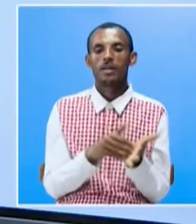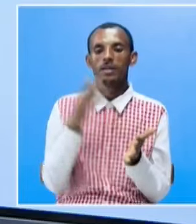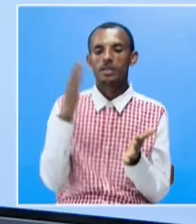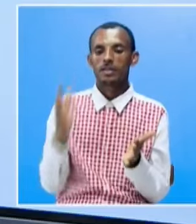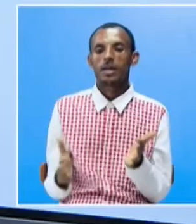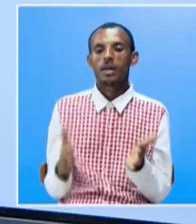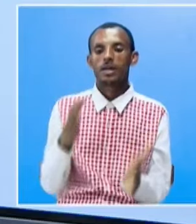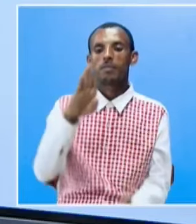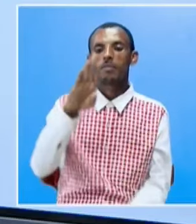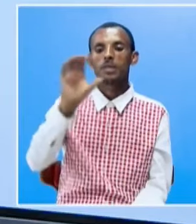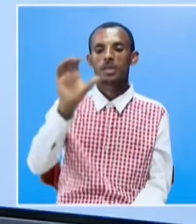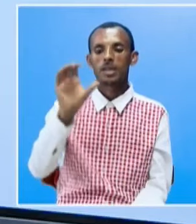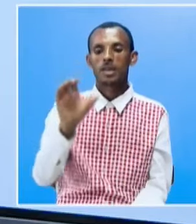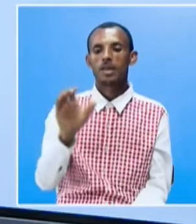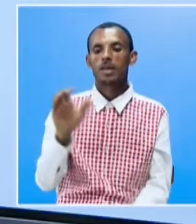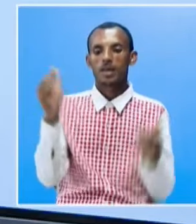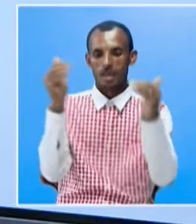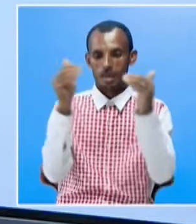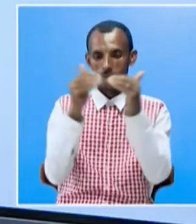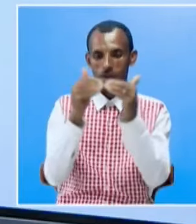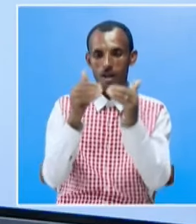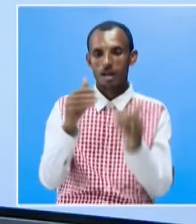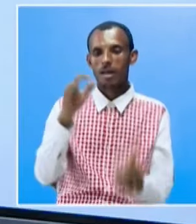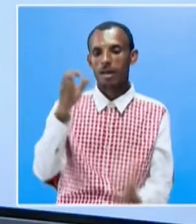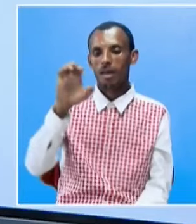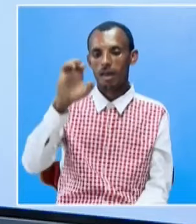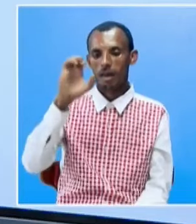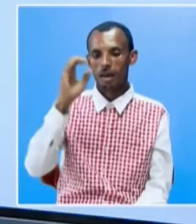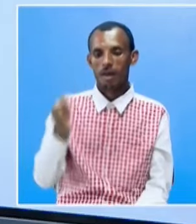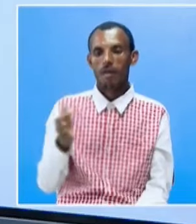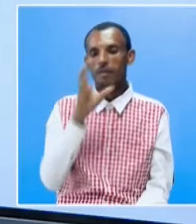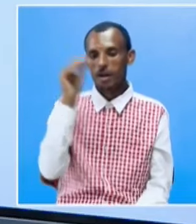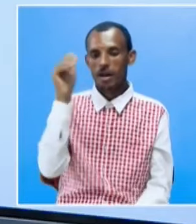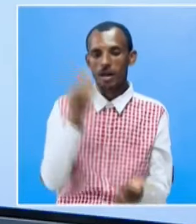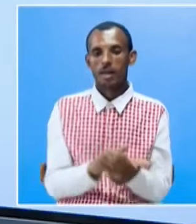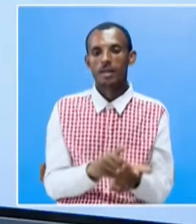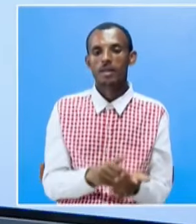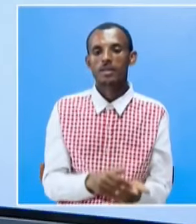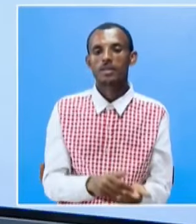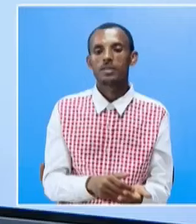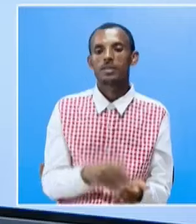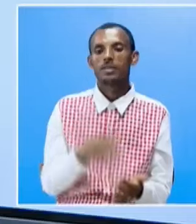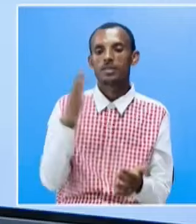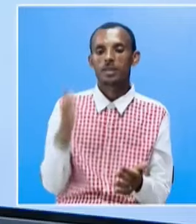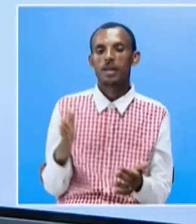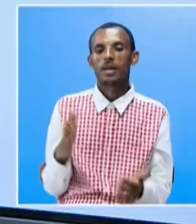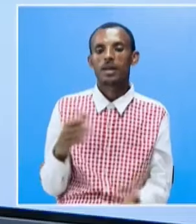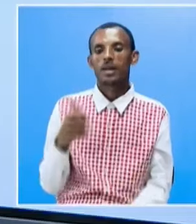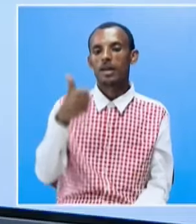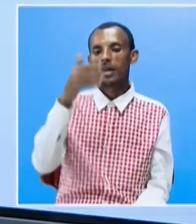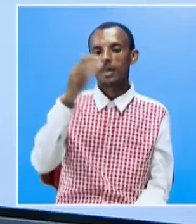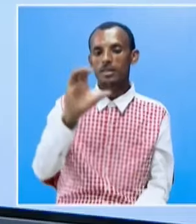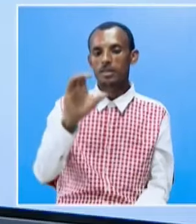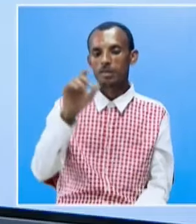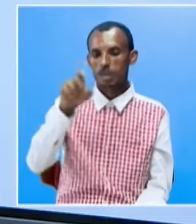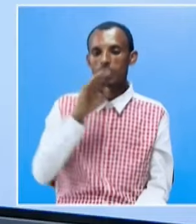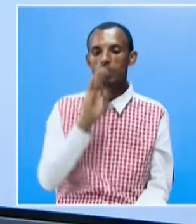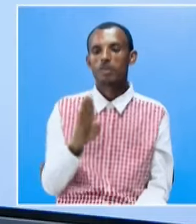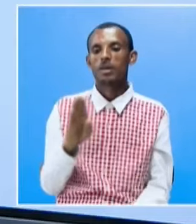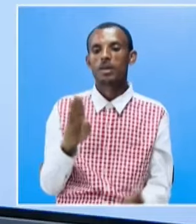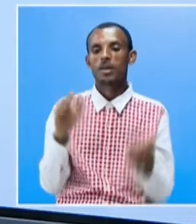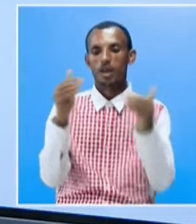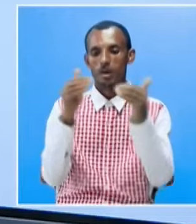BC must be congruent to side EF. Again, side AC is congruent to